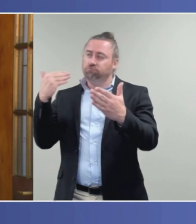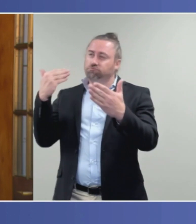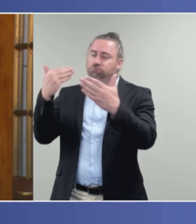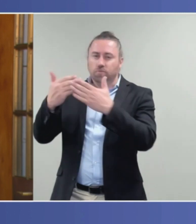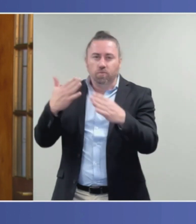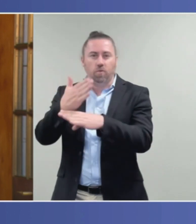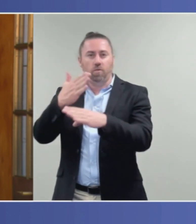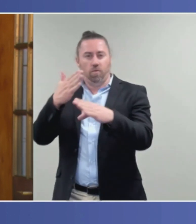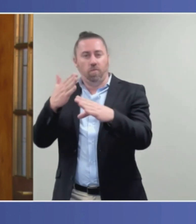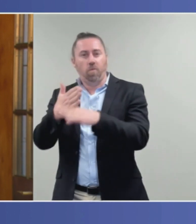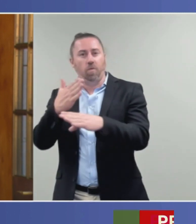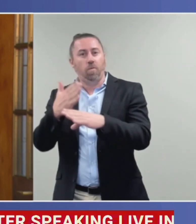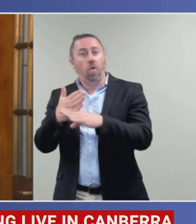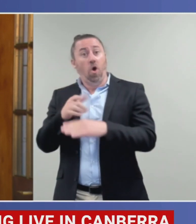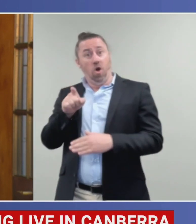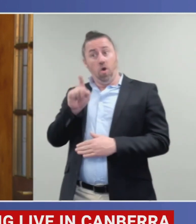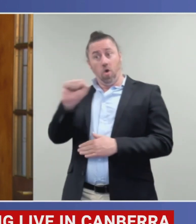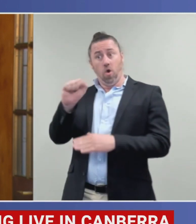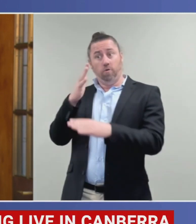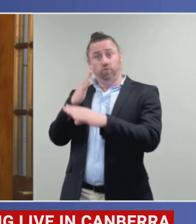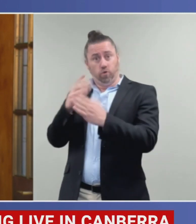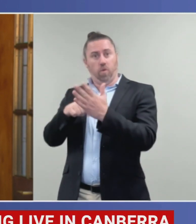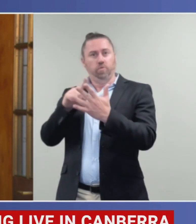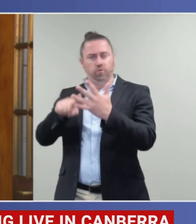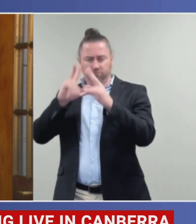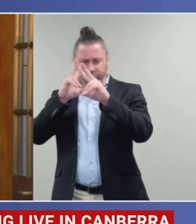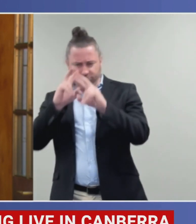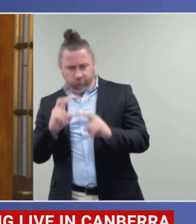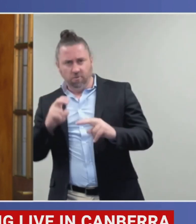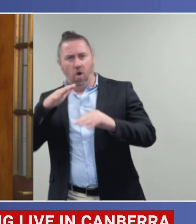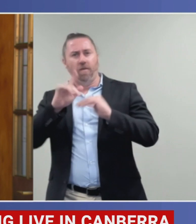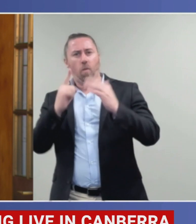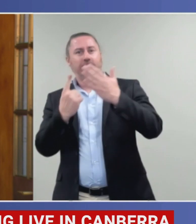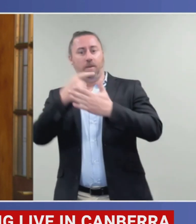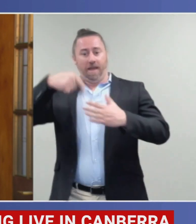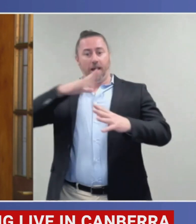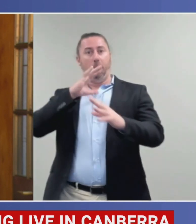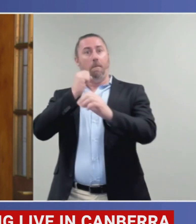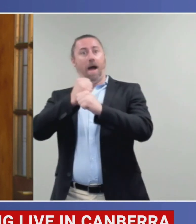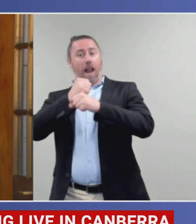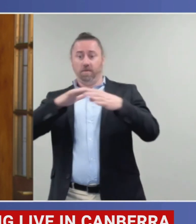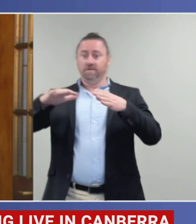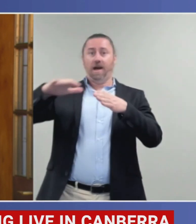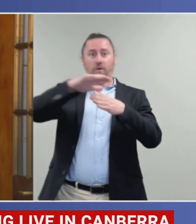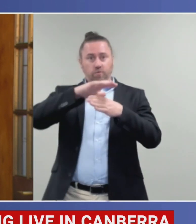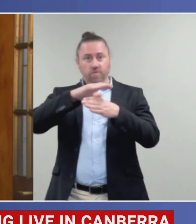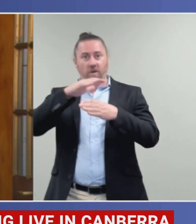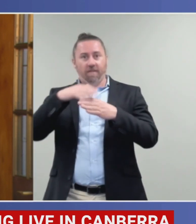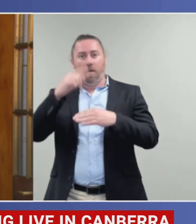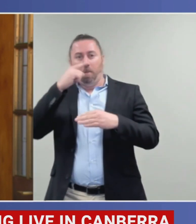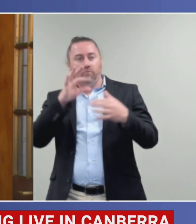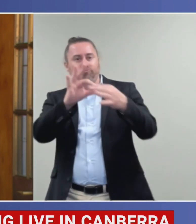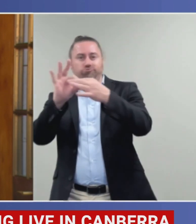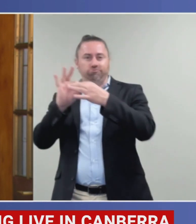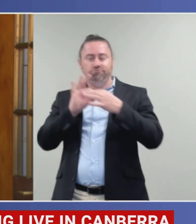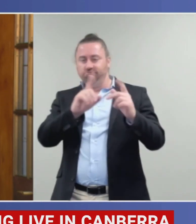request in establishing the independent review into Commonwealth parliamentary workplaces. I want to thank Kate and Jenkins